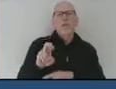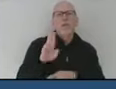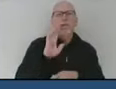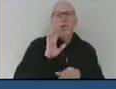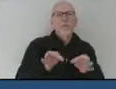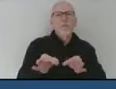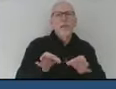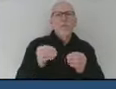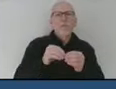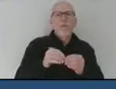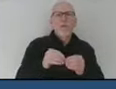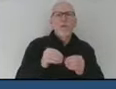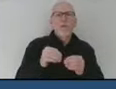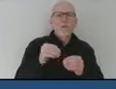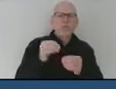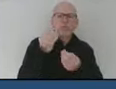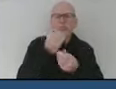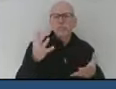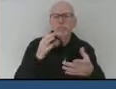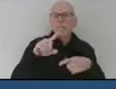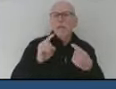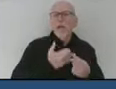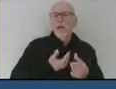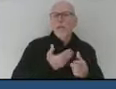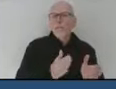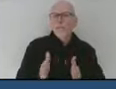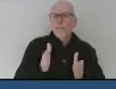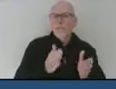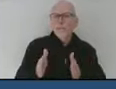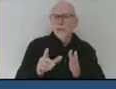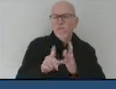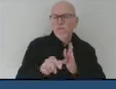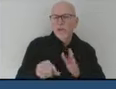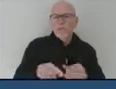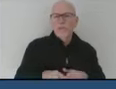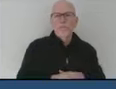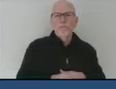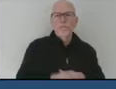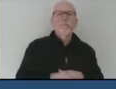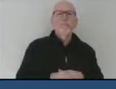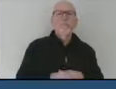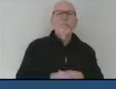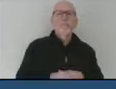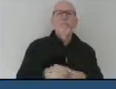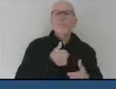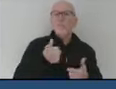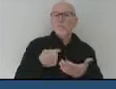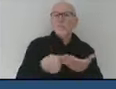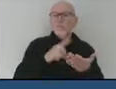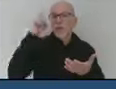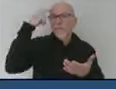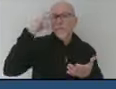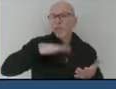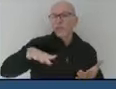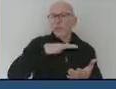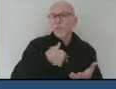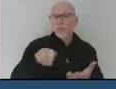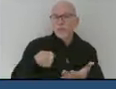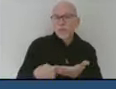Indiana's preparation later on this briefing today. We all discussed, the governors discussed,